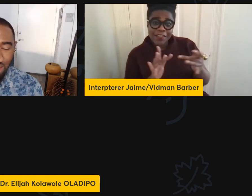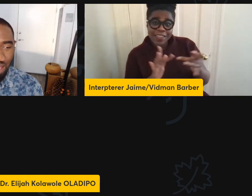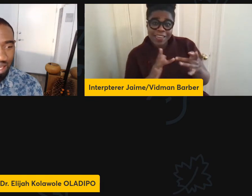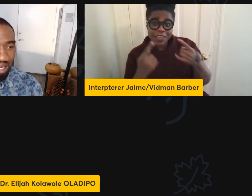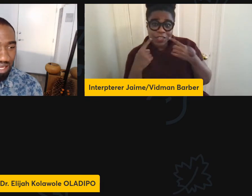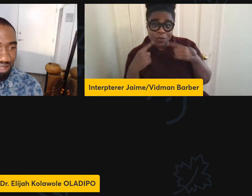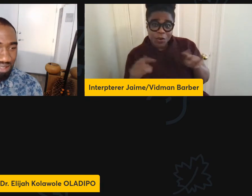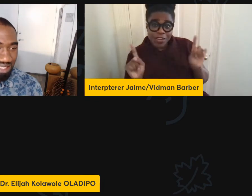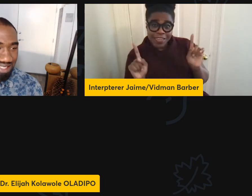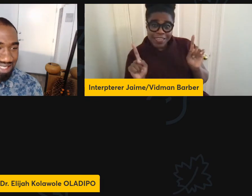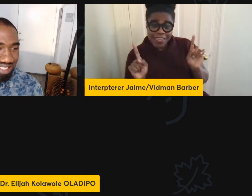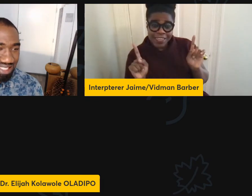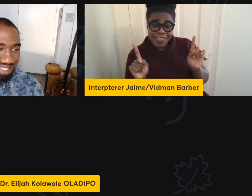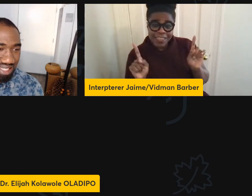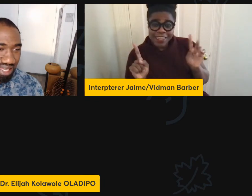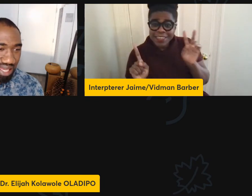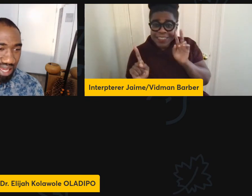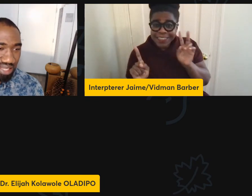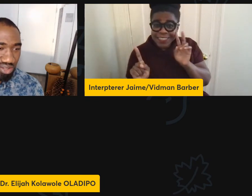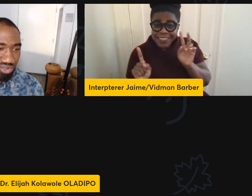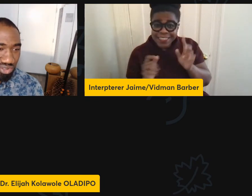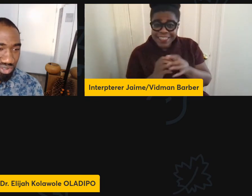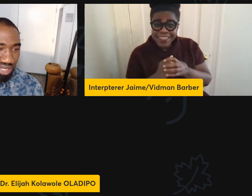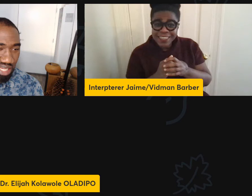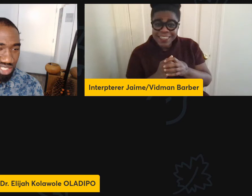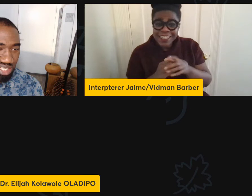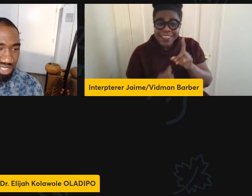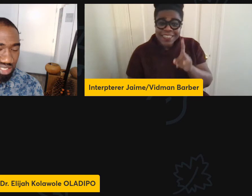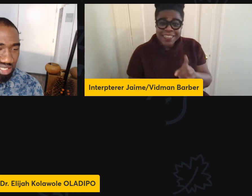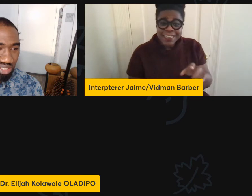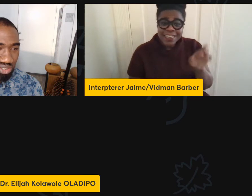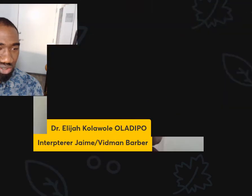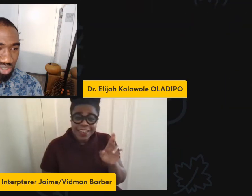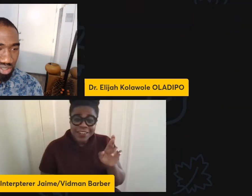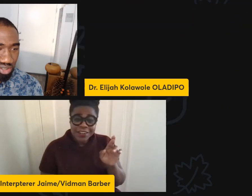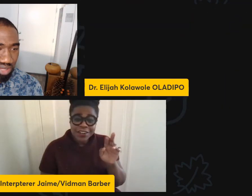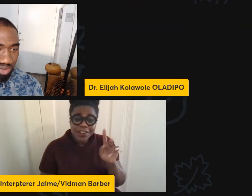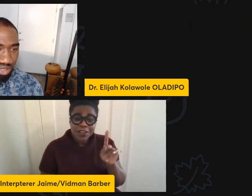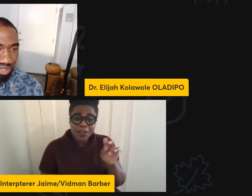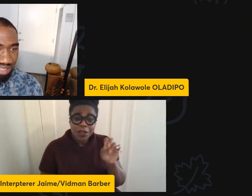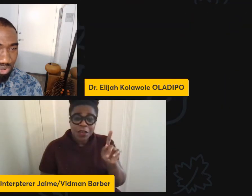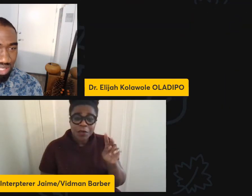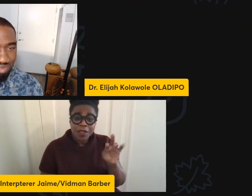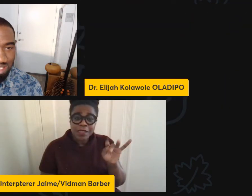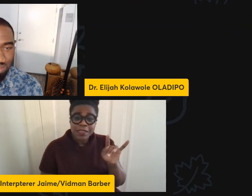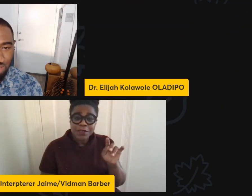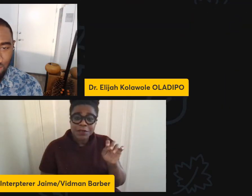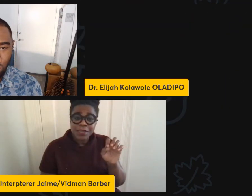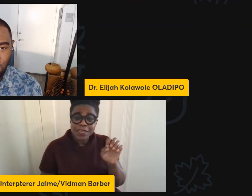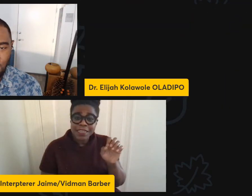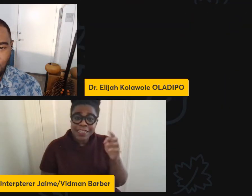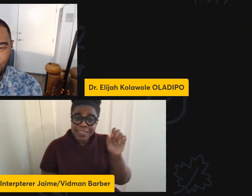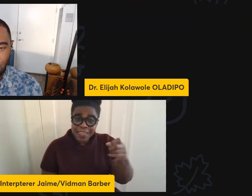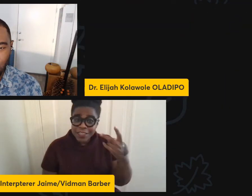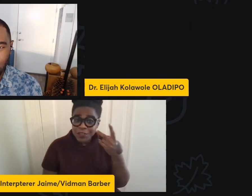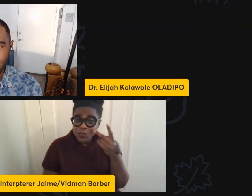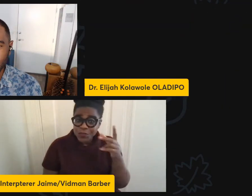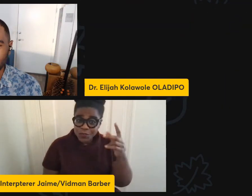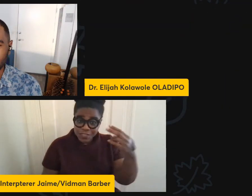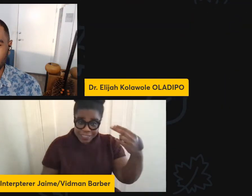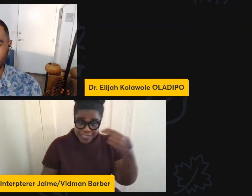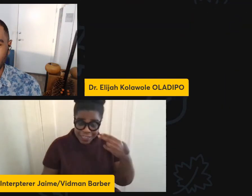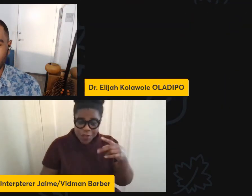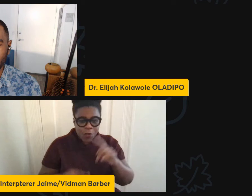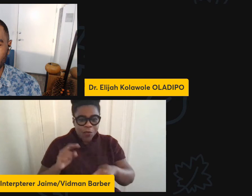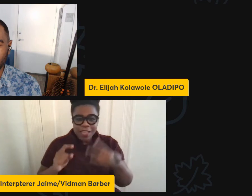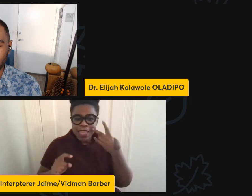working. Let's see. Hi, Dr. Elijah. Can you, Kolawole Oladipo, can you see me or hear me? We can't see